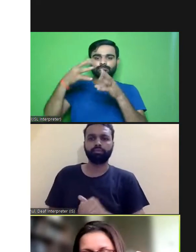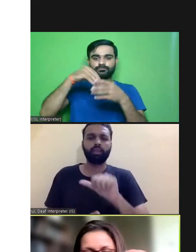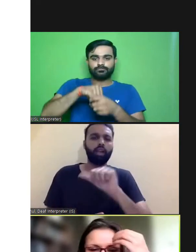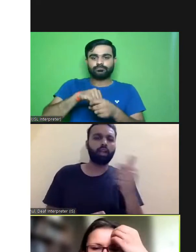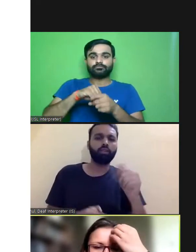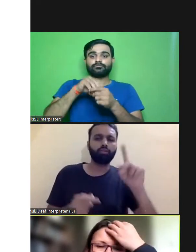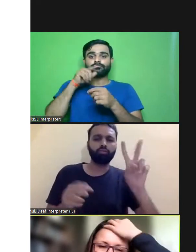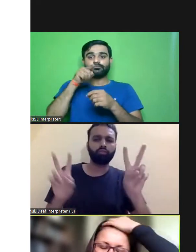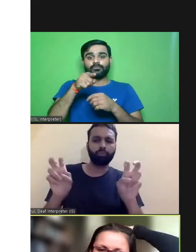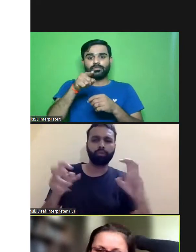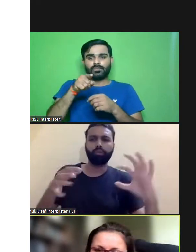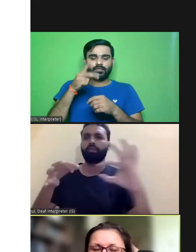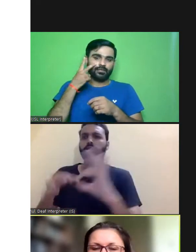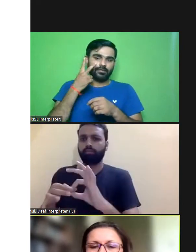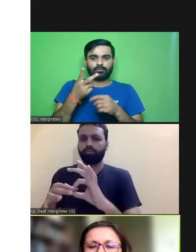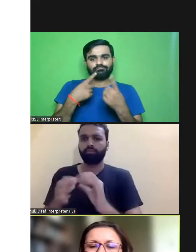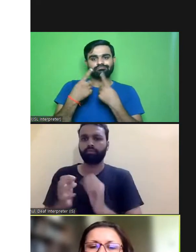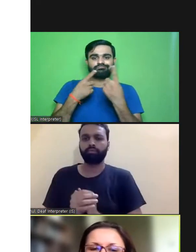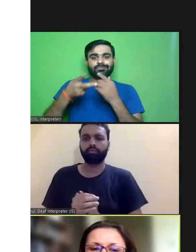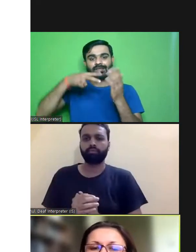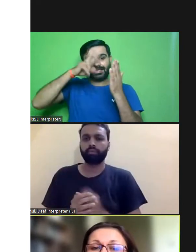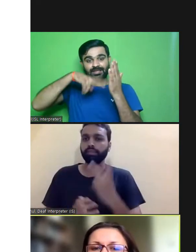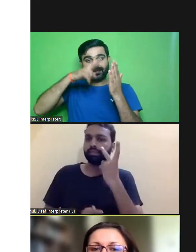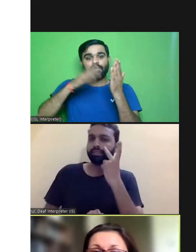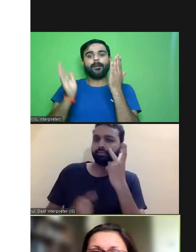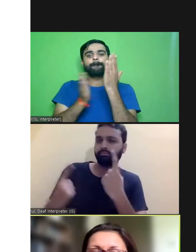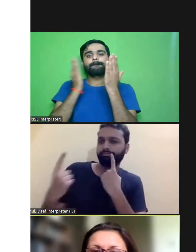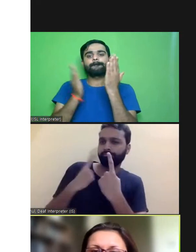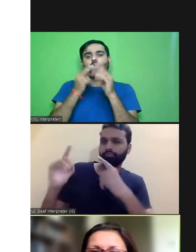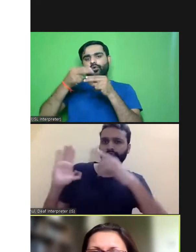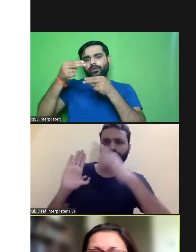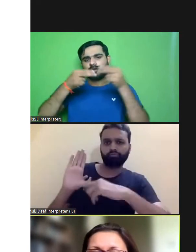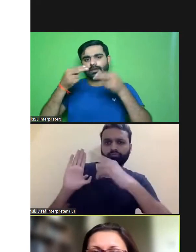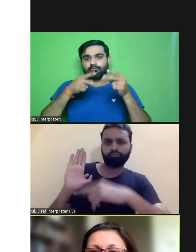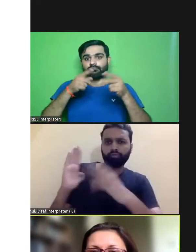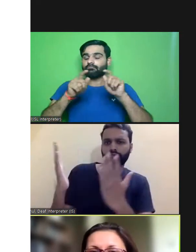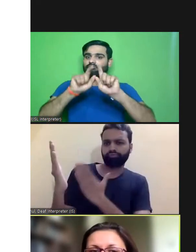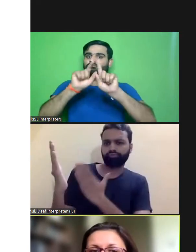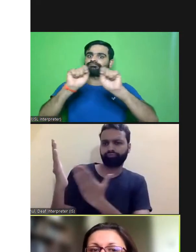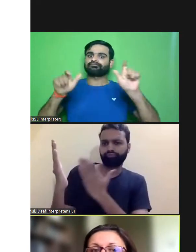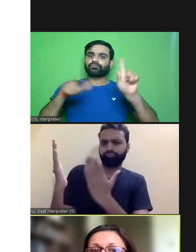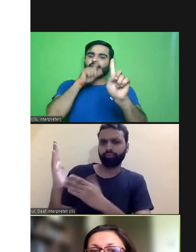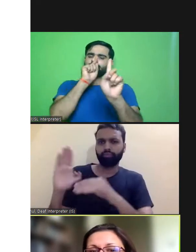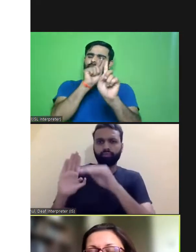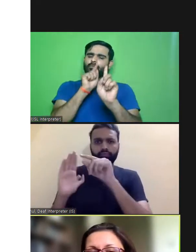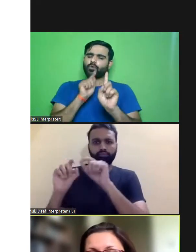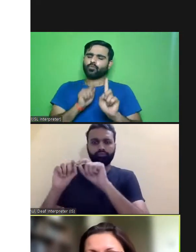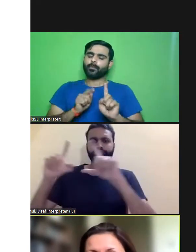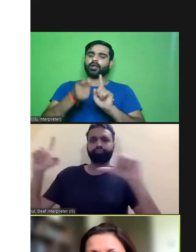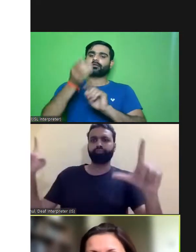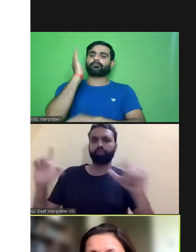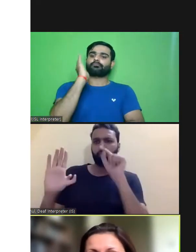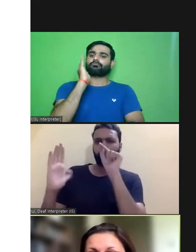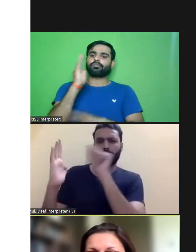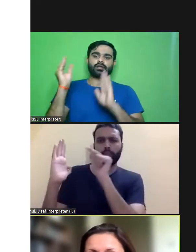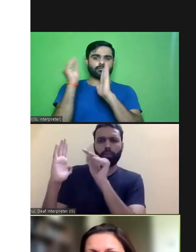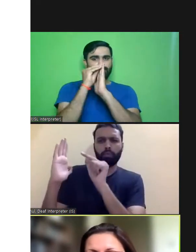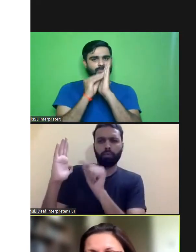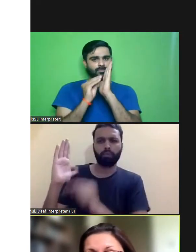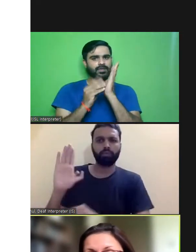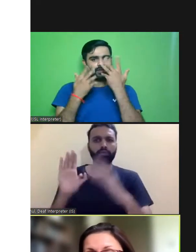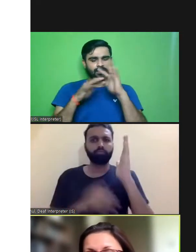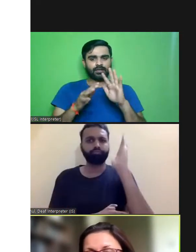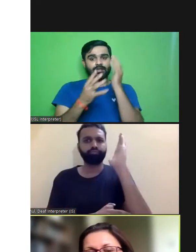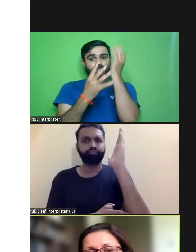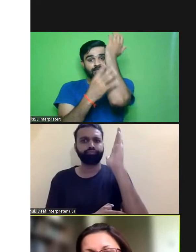and you have the opportunity to read these books, what it really highlights is that poverty is a multidimensional phenomenon and that poverty